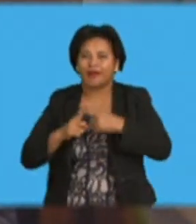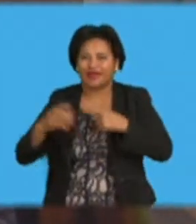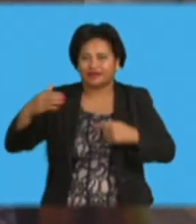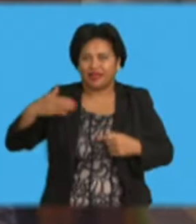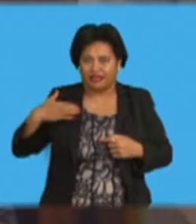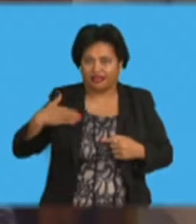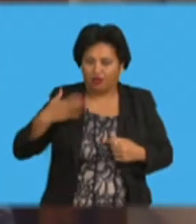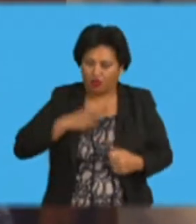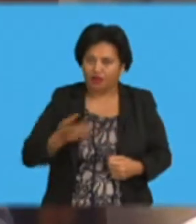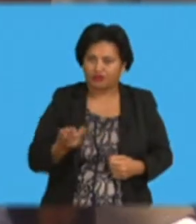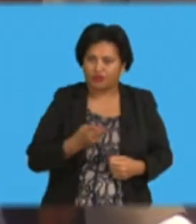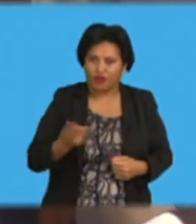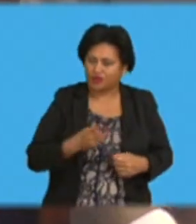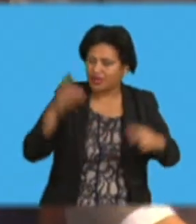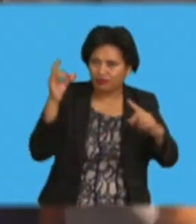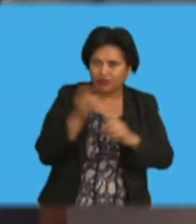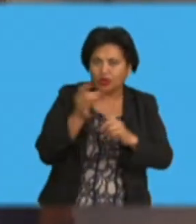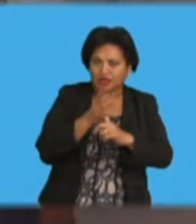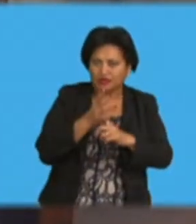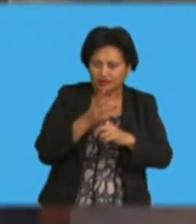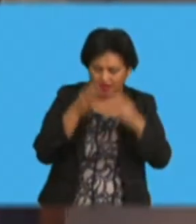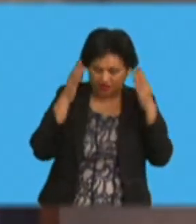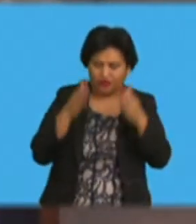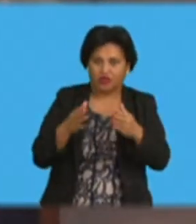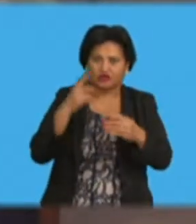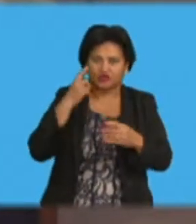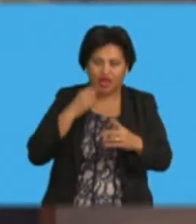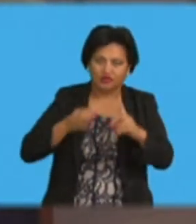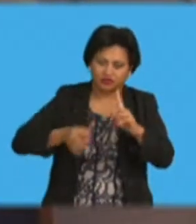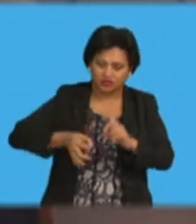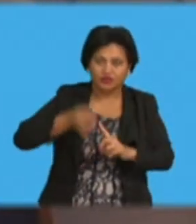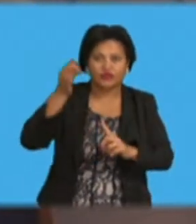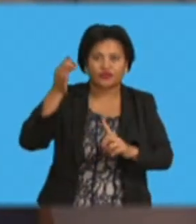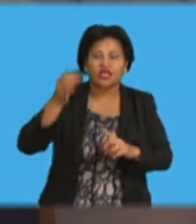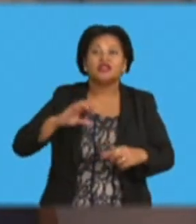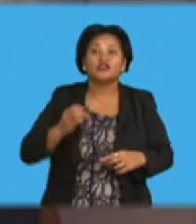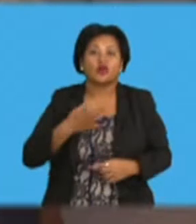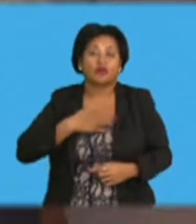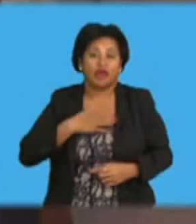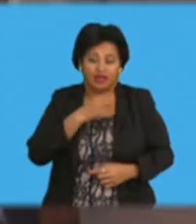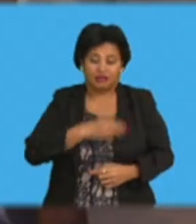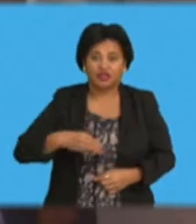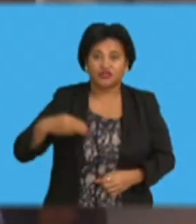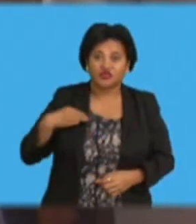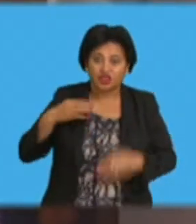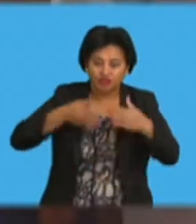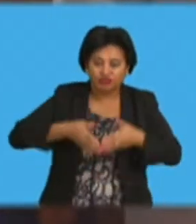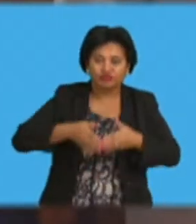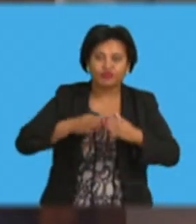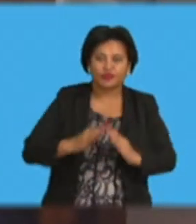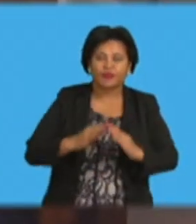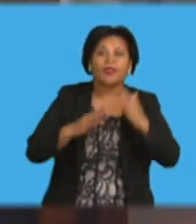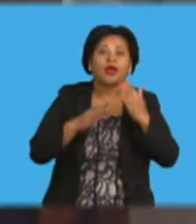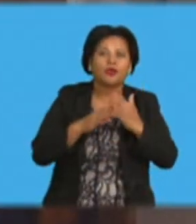also health. With this, to do this, my ministry has set up a working group as an advisory committee